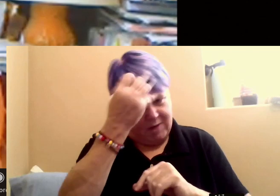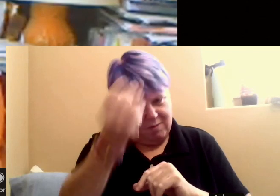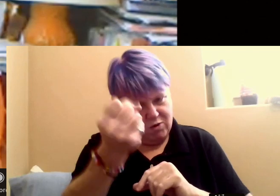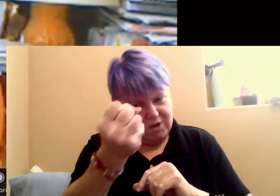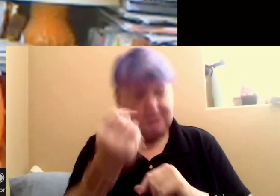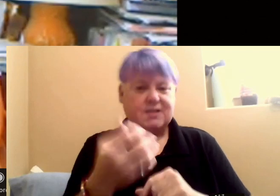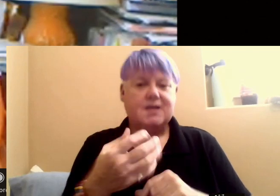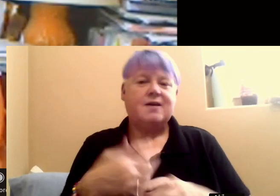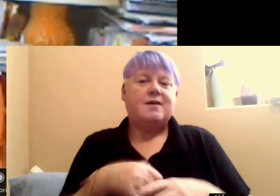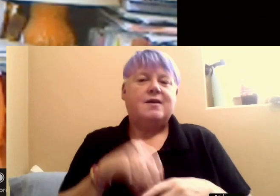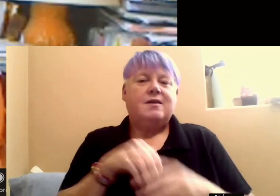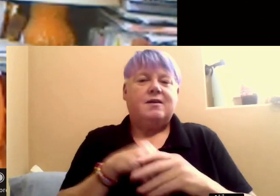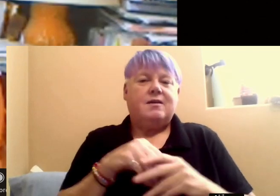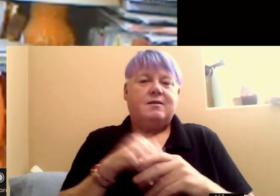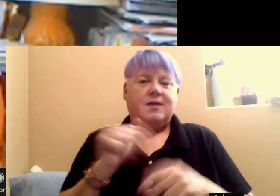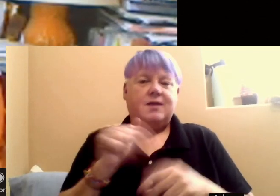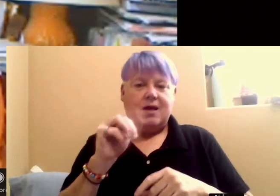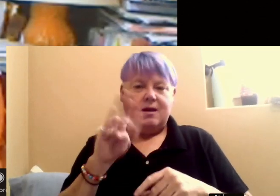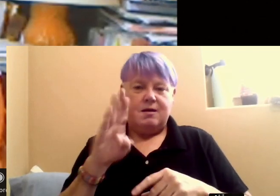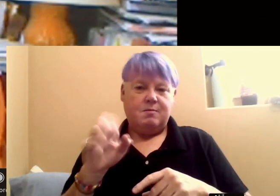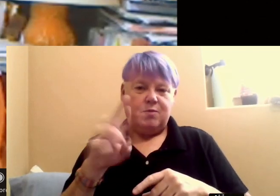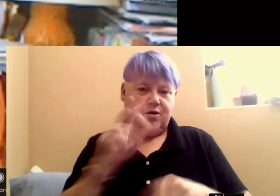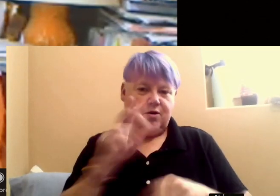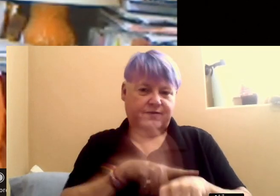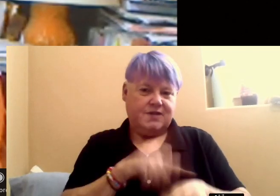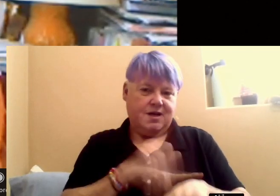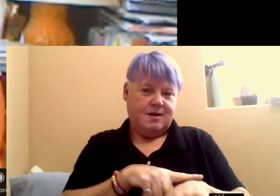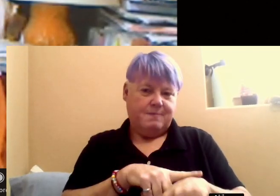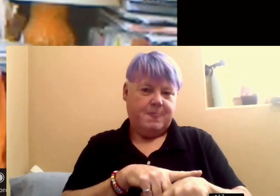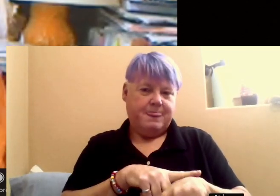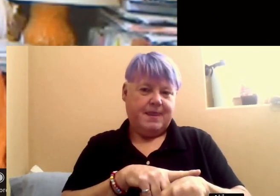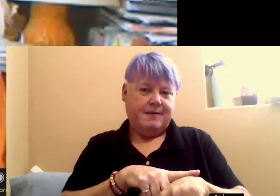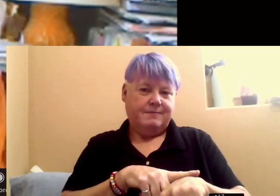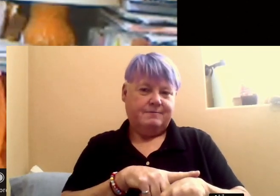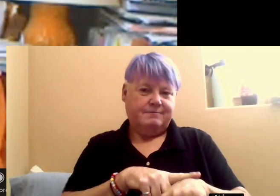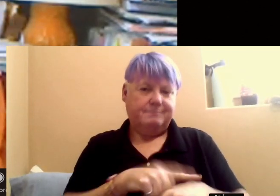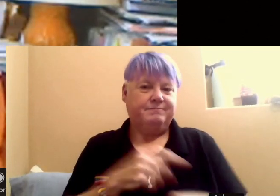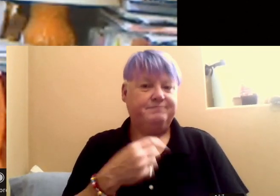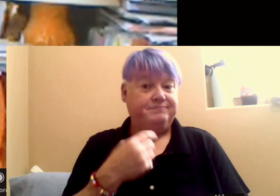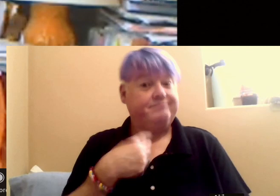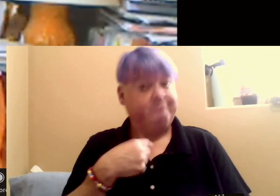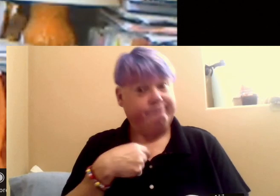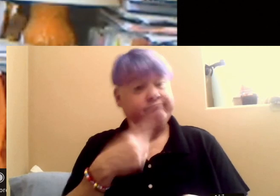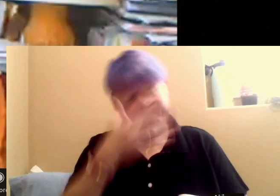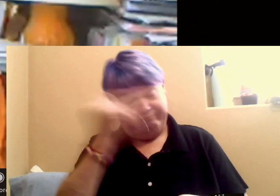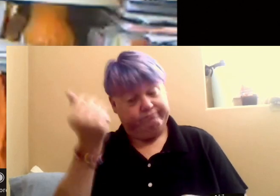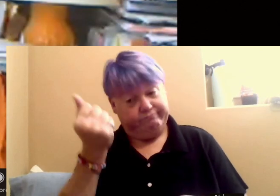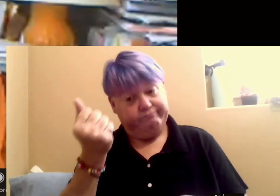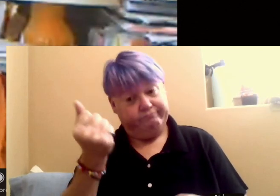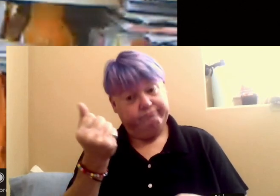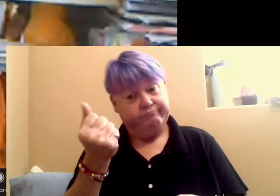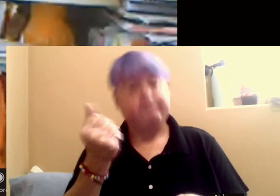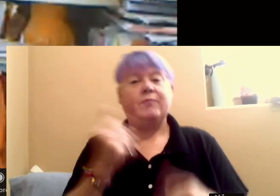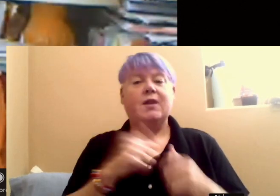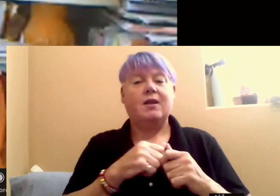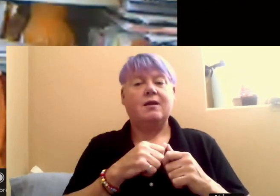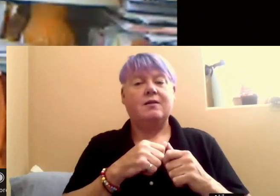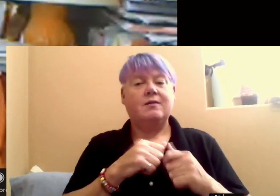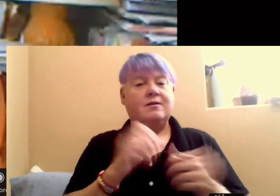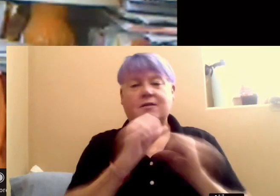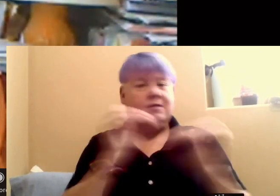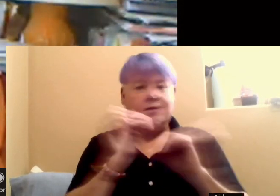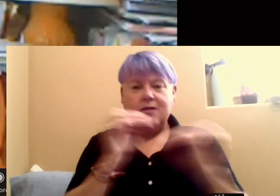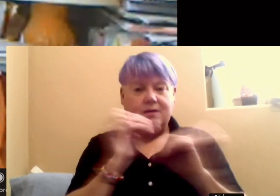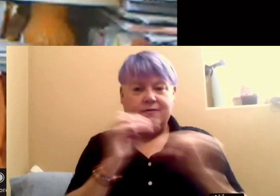preserved in the amber of time, which is to say, idealized and almost forgotten. None of us had seen her